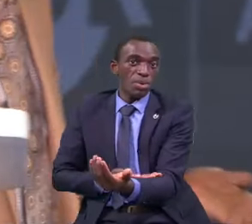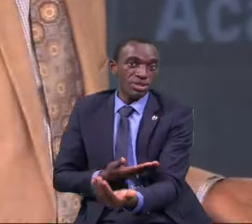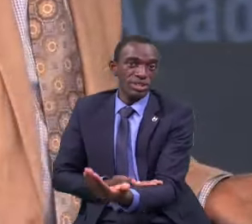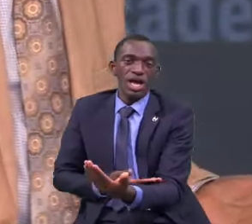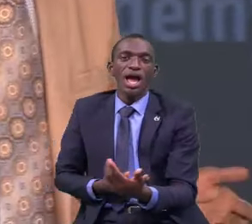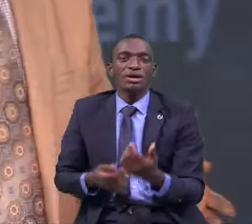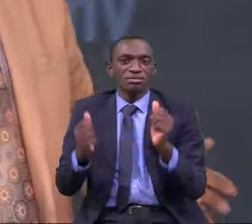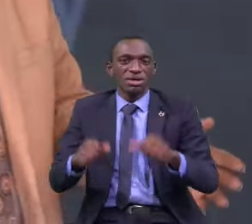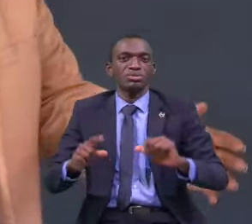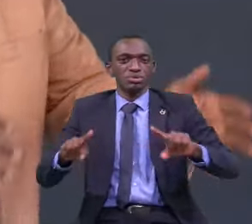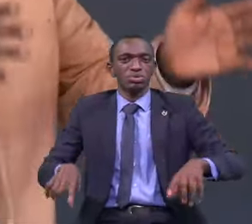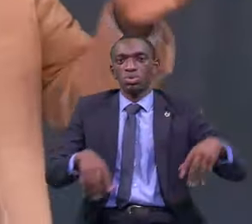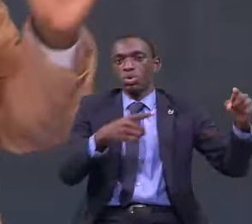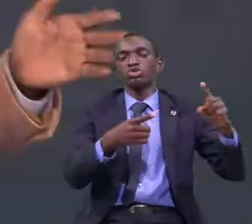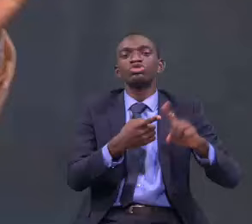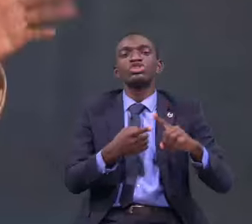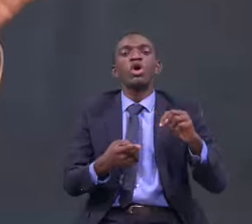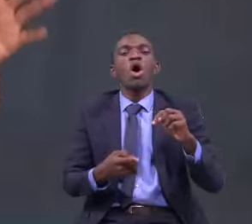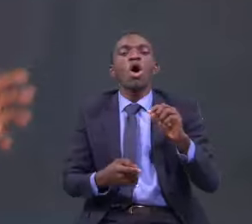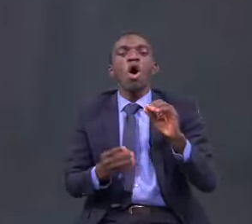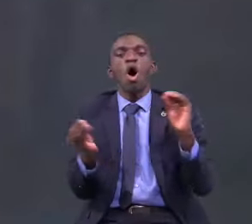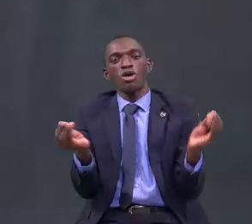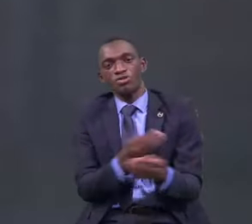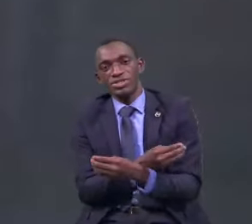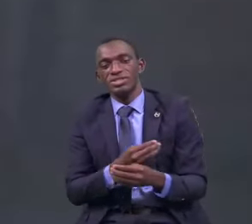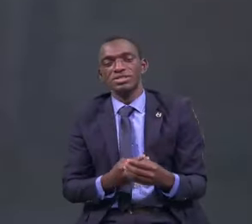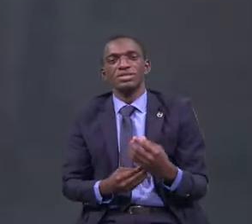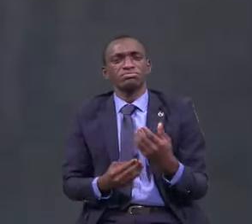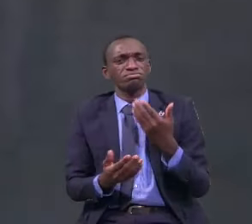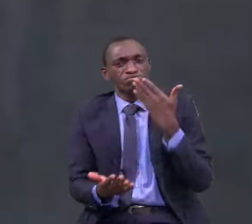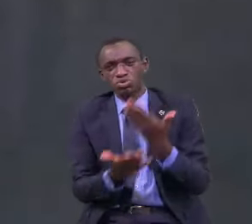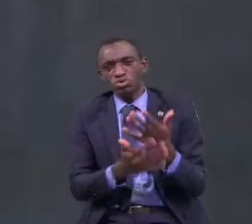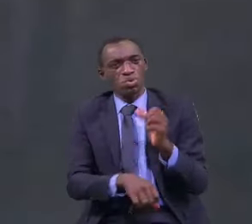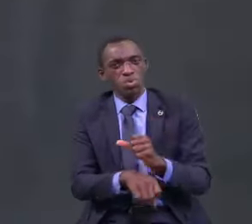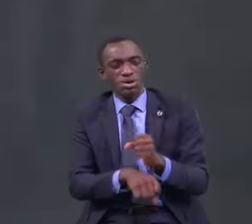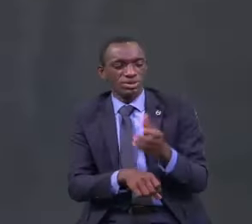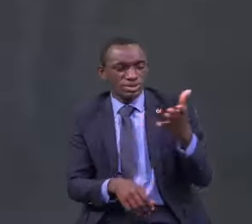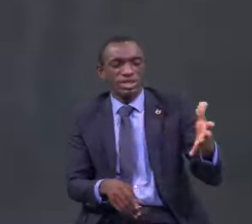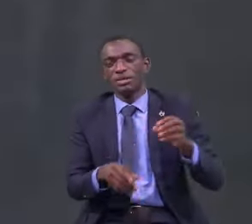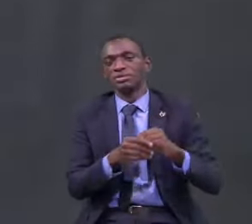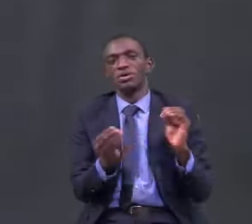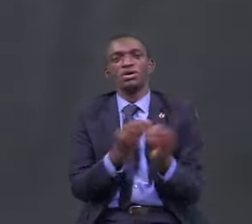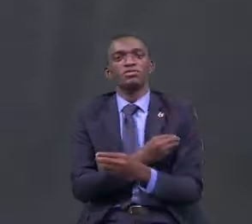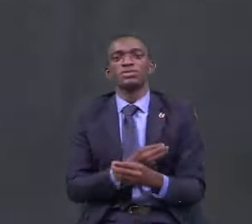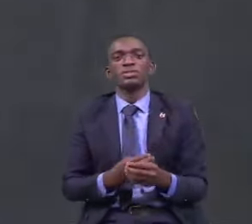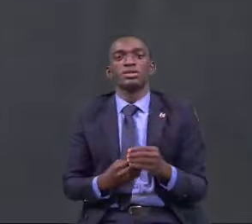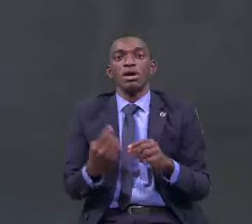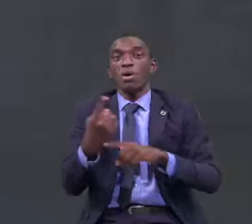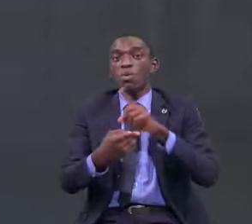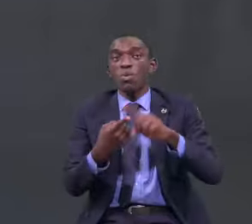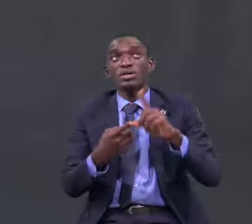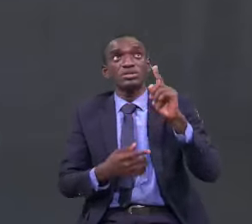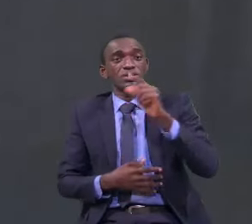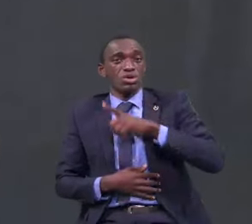to the office and do some good work there. When the Lord washes you